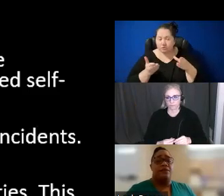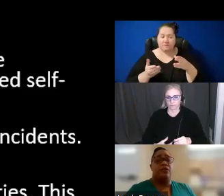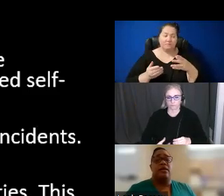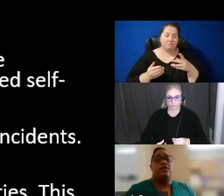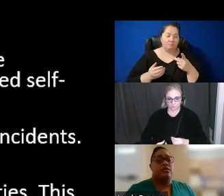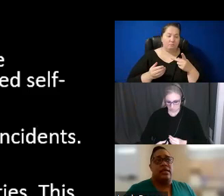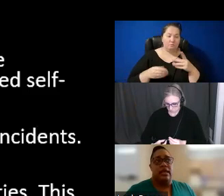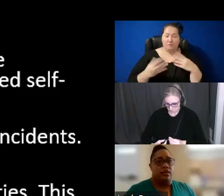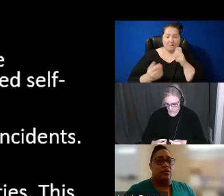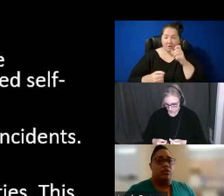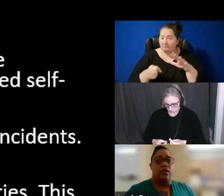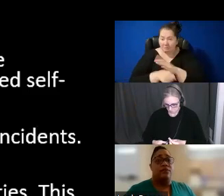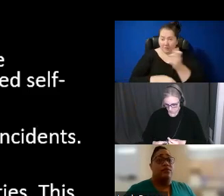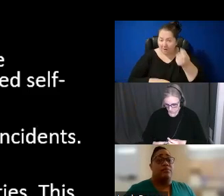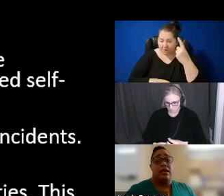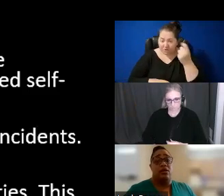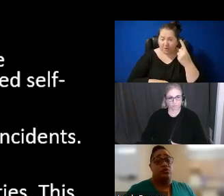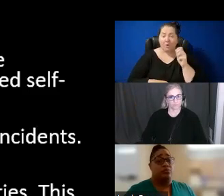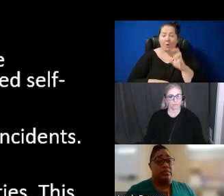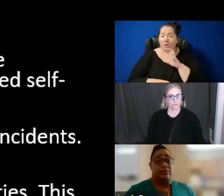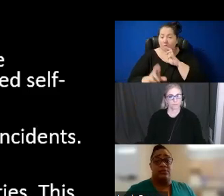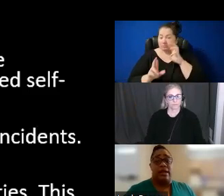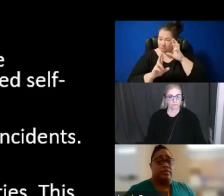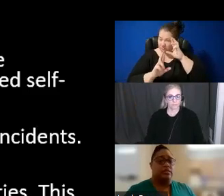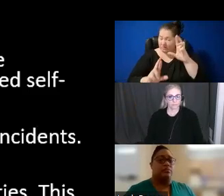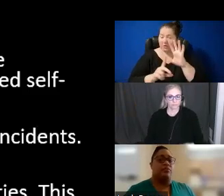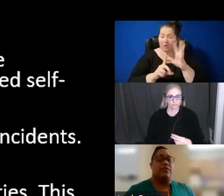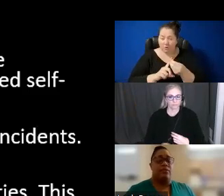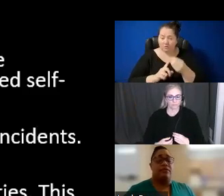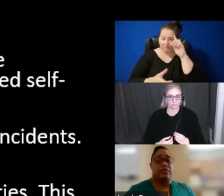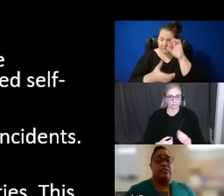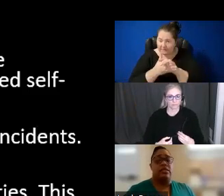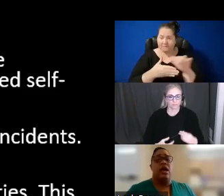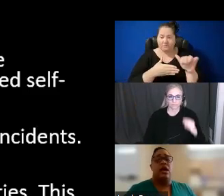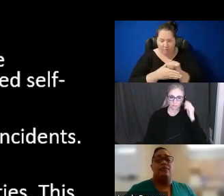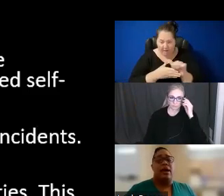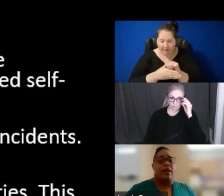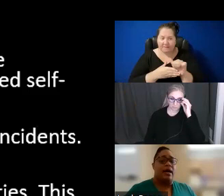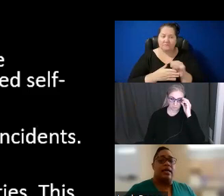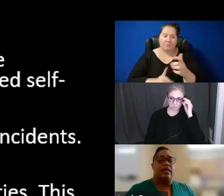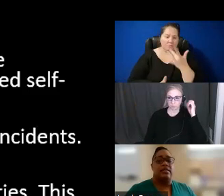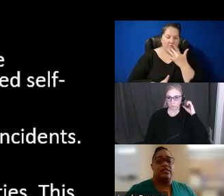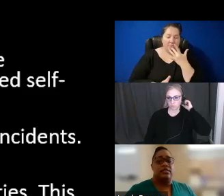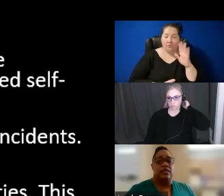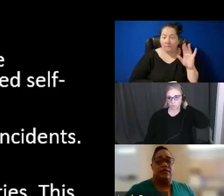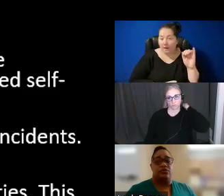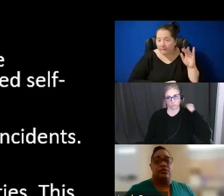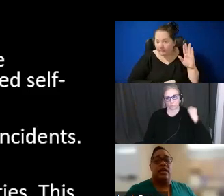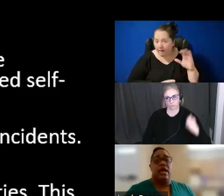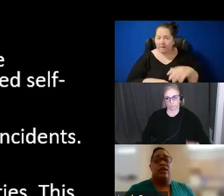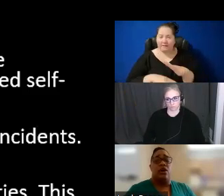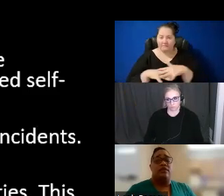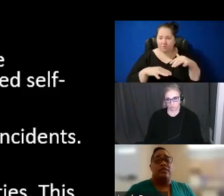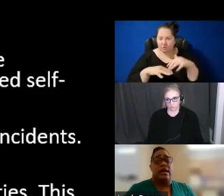may not fully understand or even respect cultural beliefs, practices, and preferences of BIPOC and Indigenous